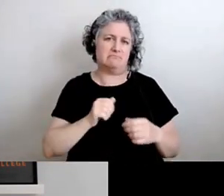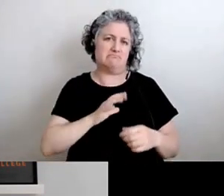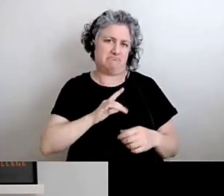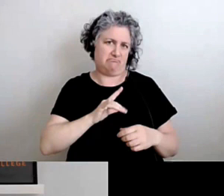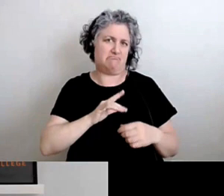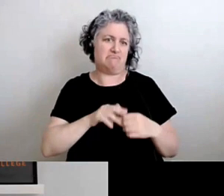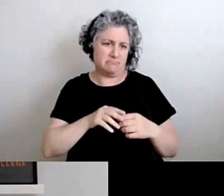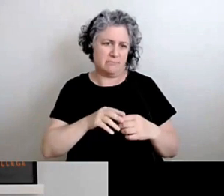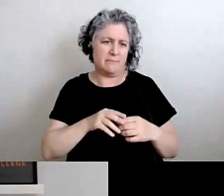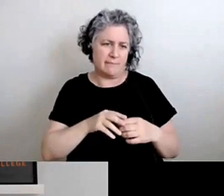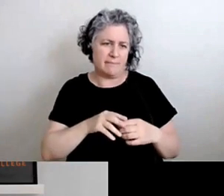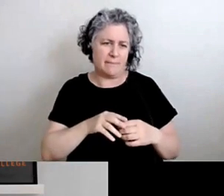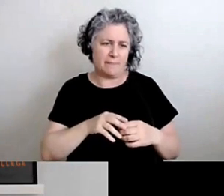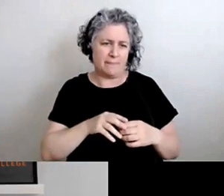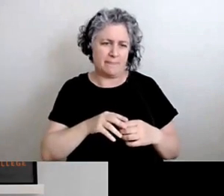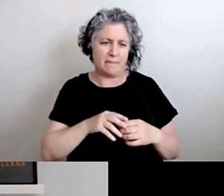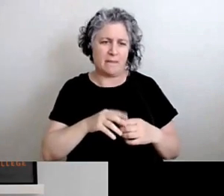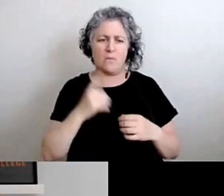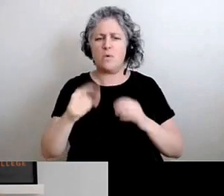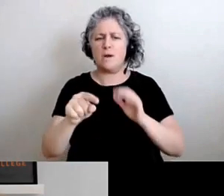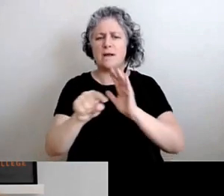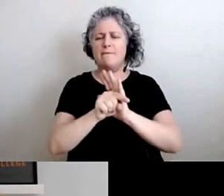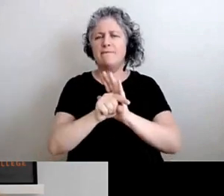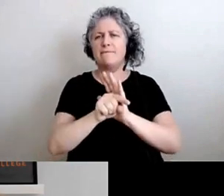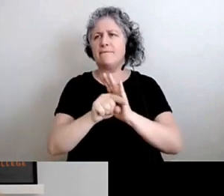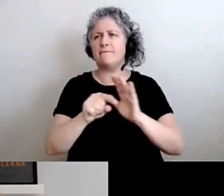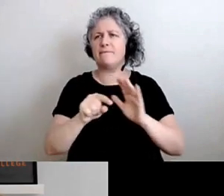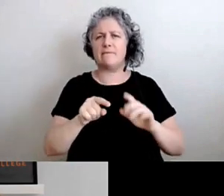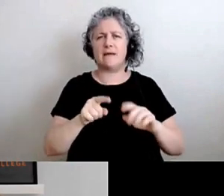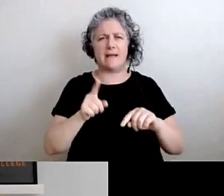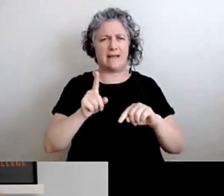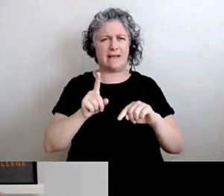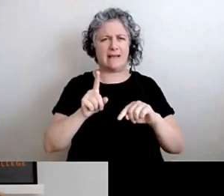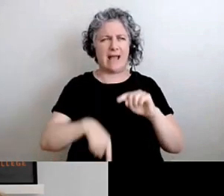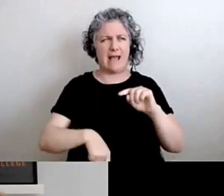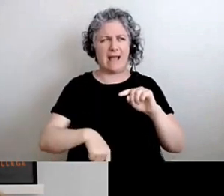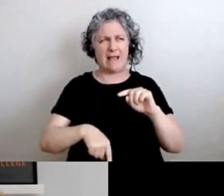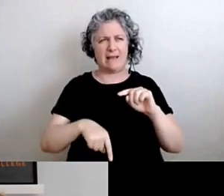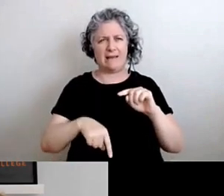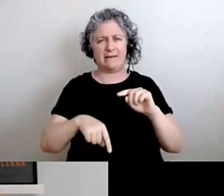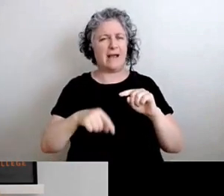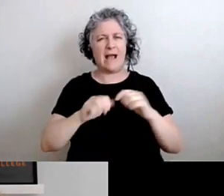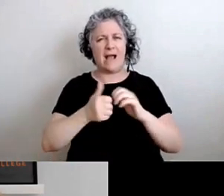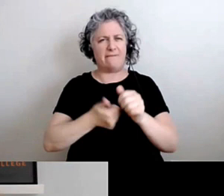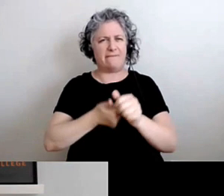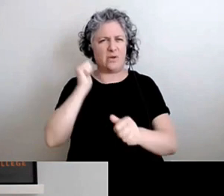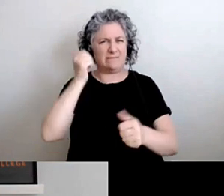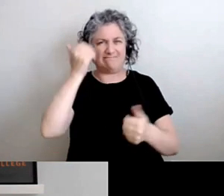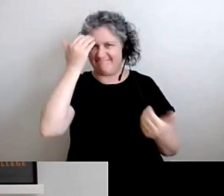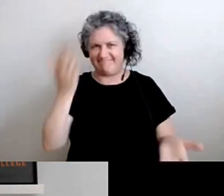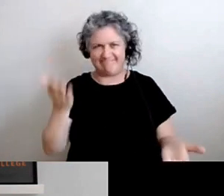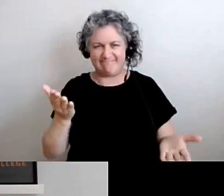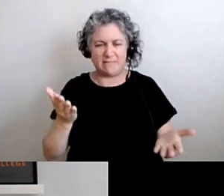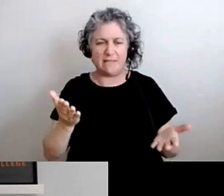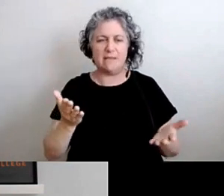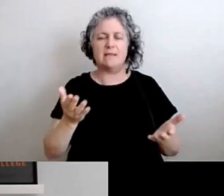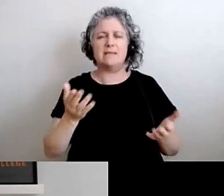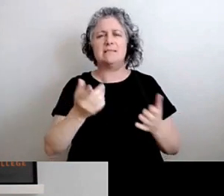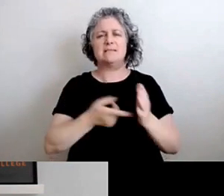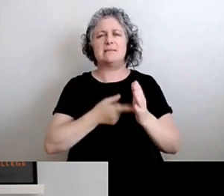Now, the negative that I can't seem to, well, I don't think there's a way around it, is that there's